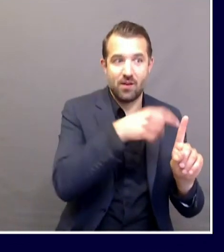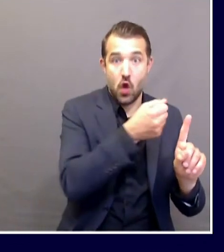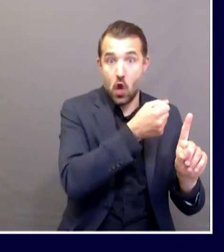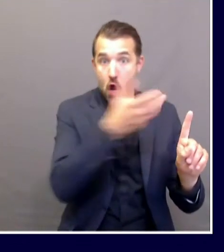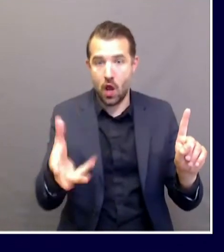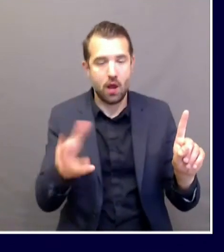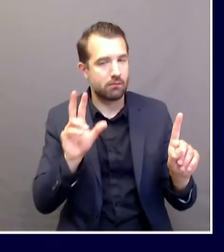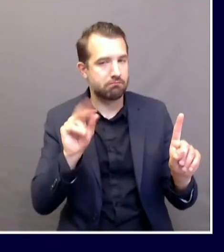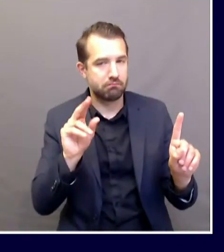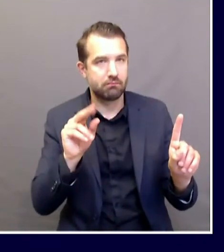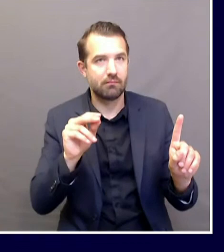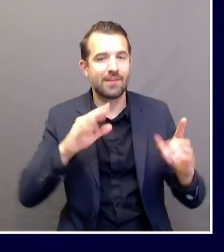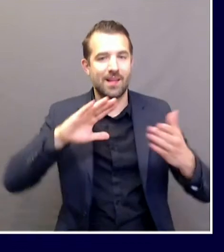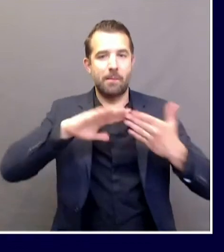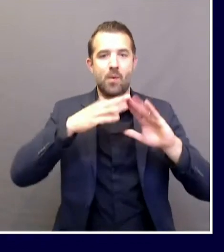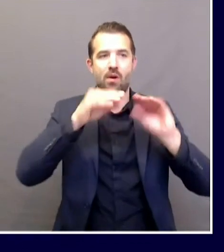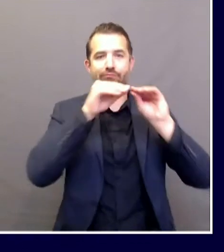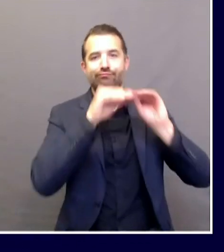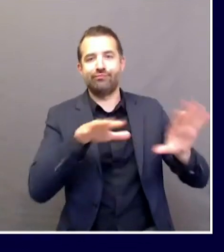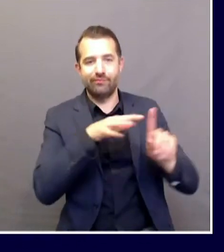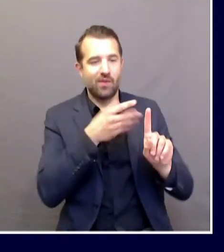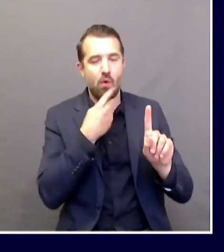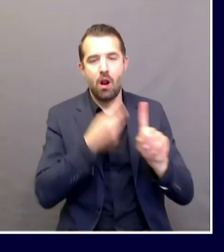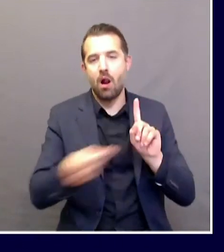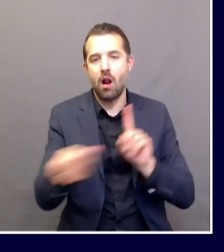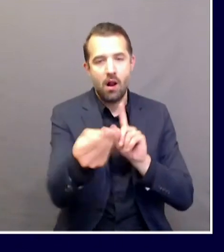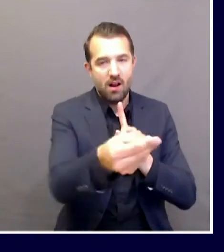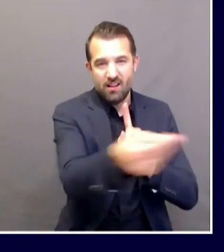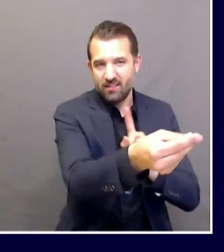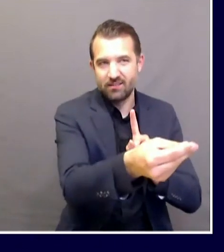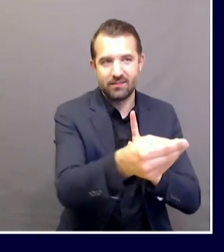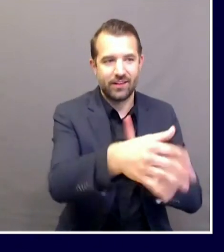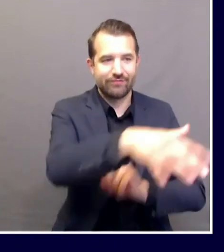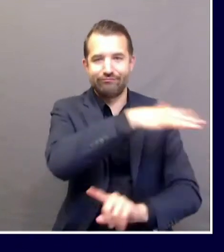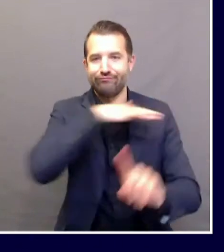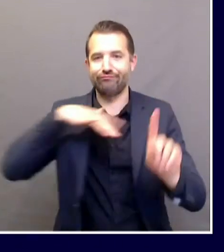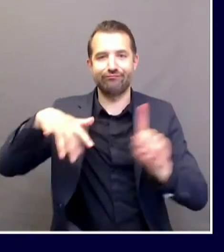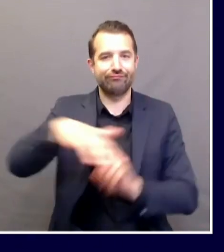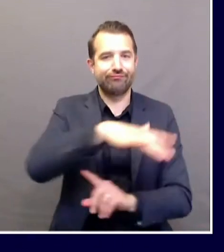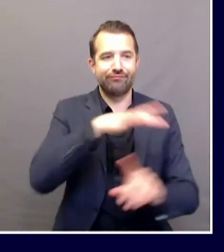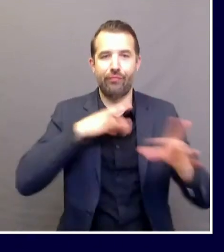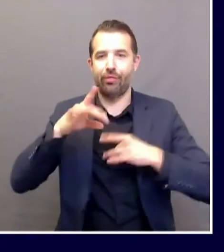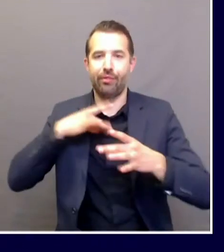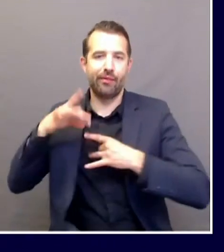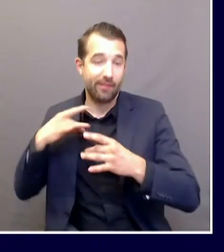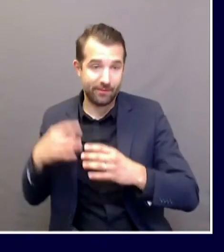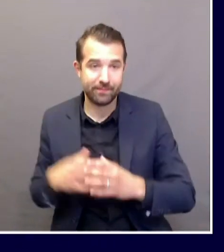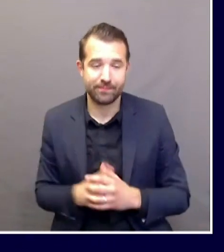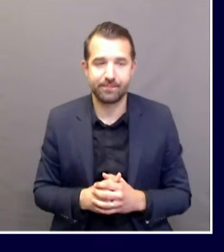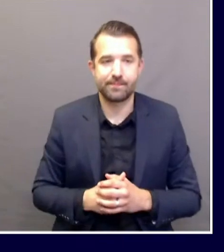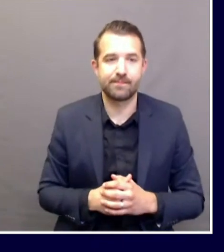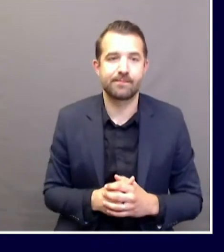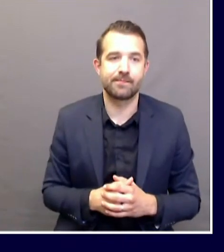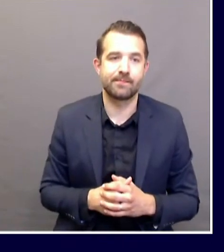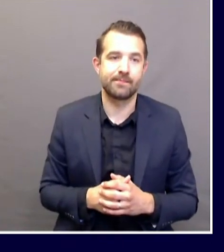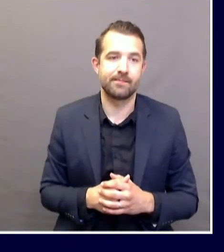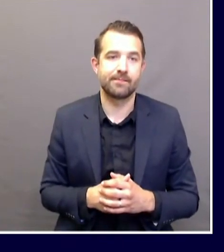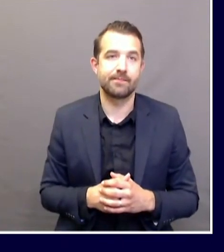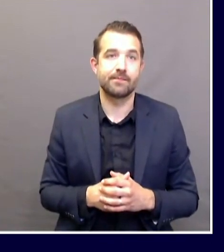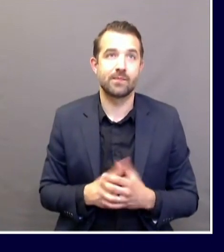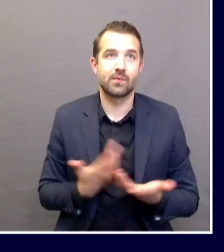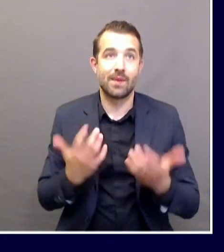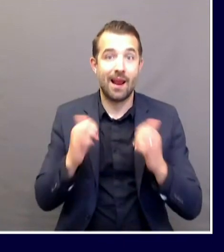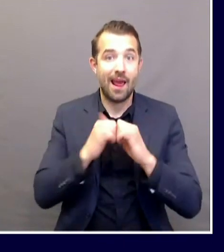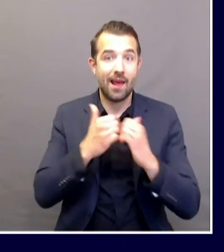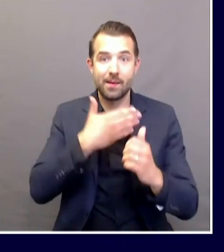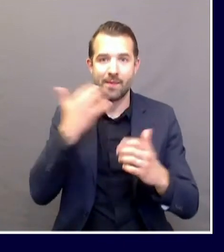transmission driven. Really, there are the classical tools to get a grip on community transmission, and